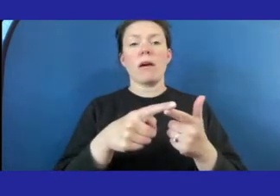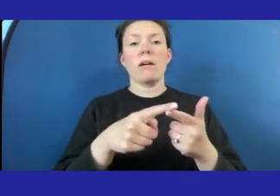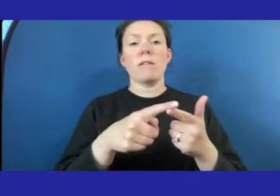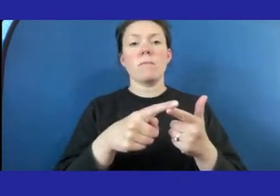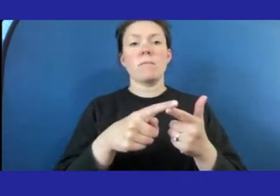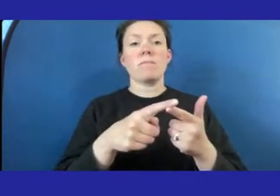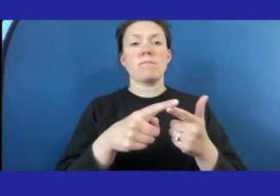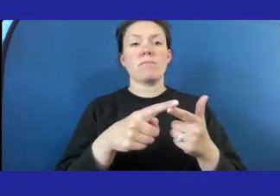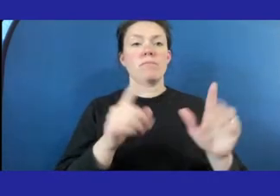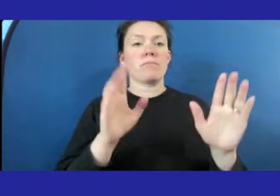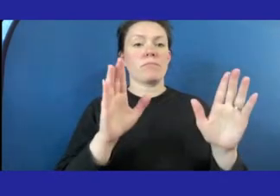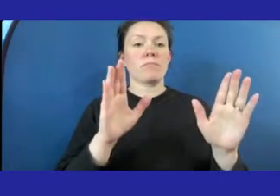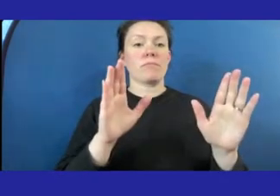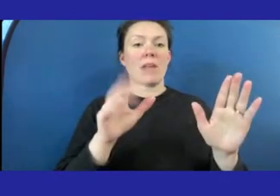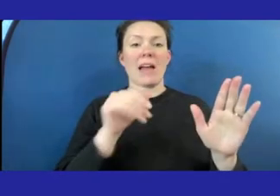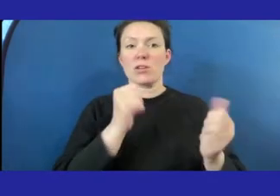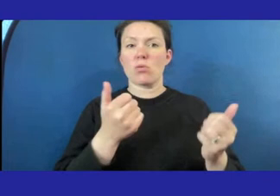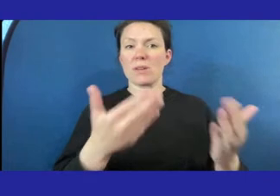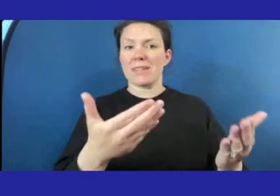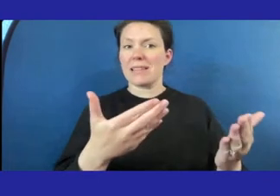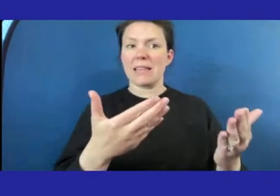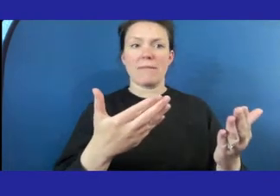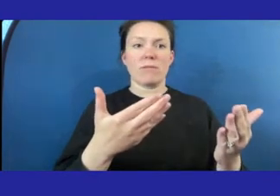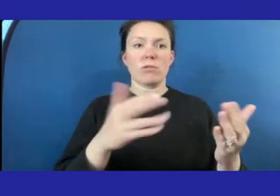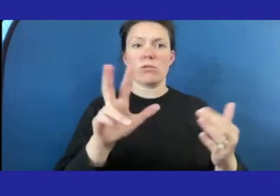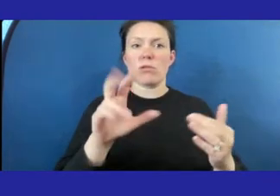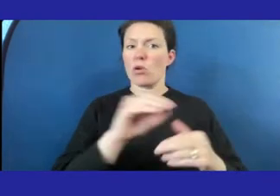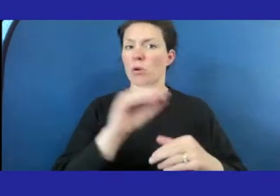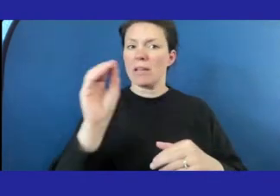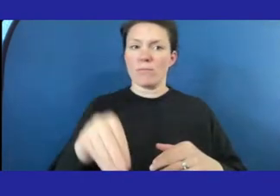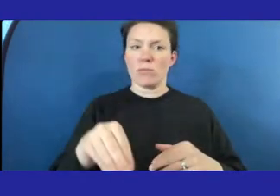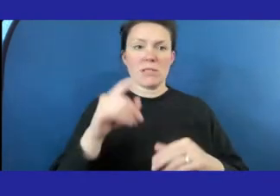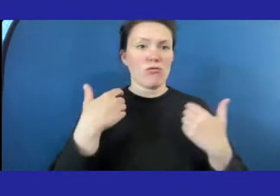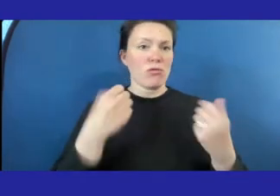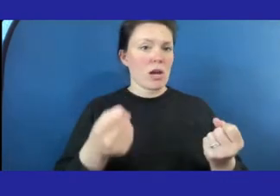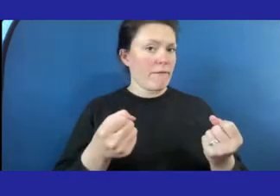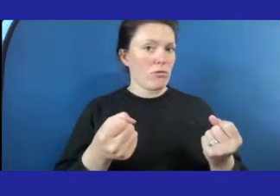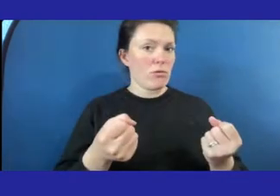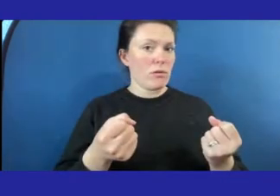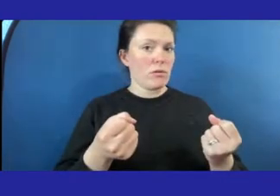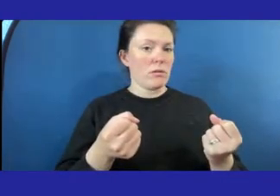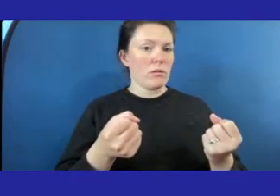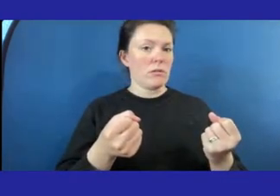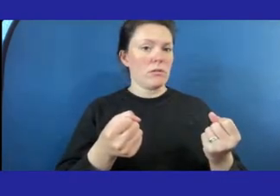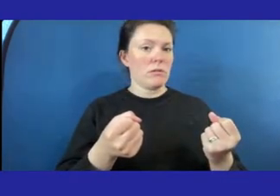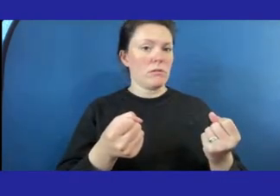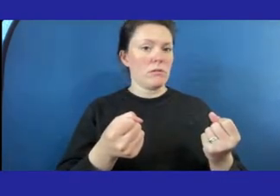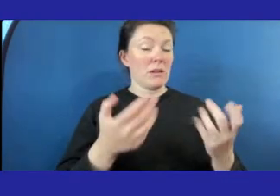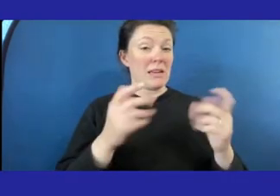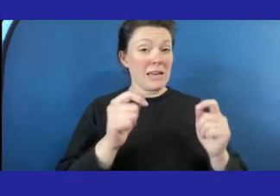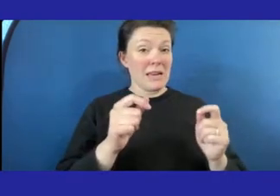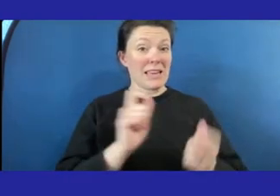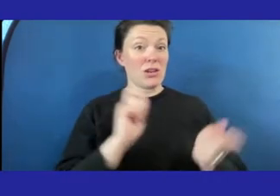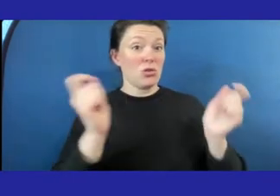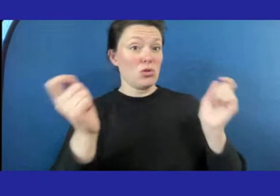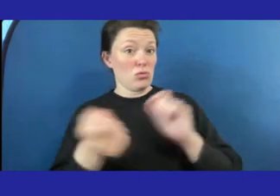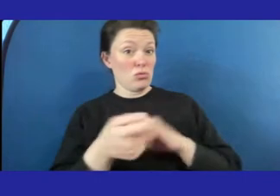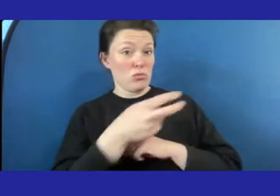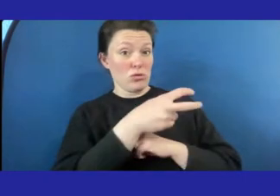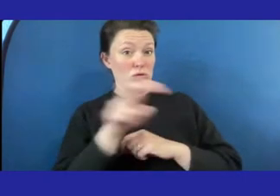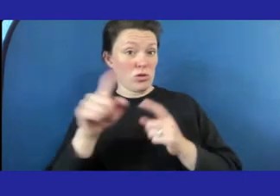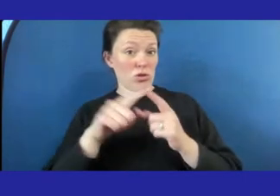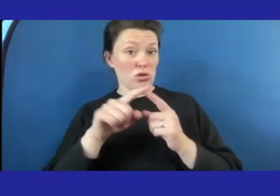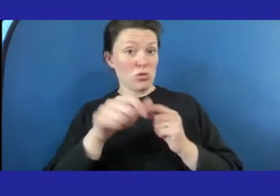then I don't deliver on the 30% recovery, or is there a way in which you can switch to a different vendor, or how does that